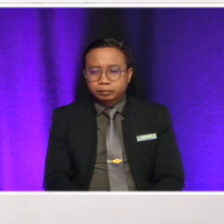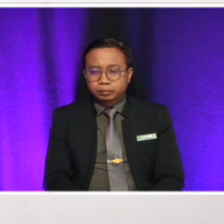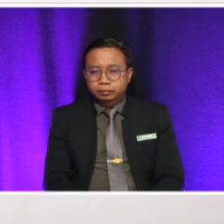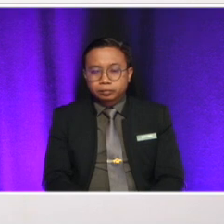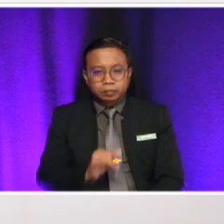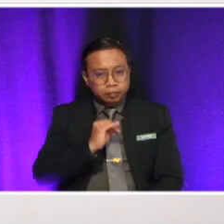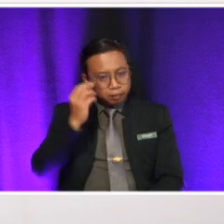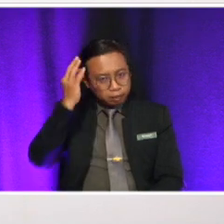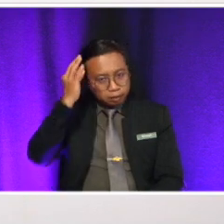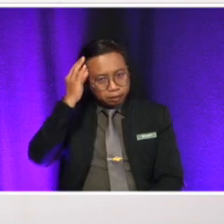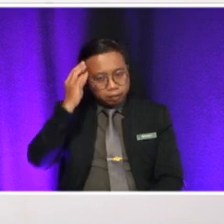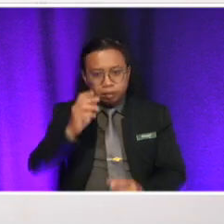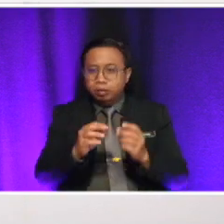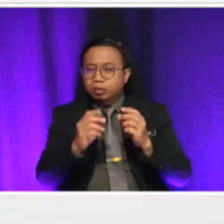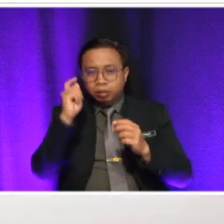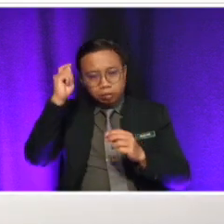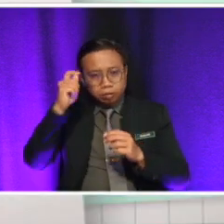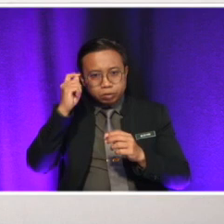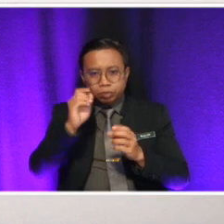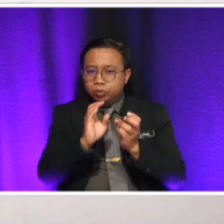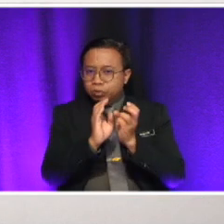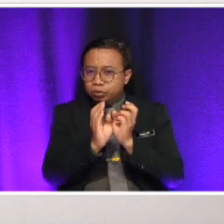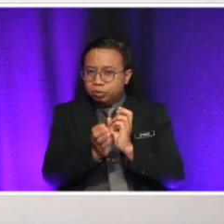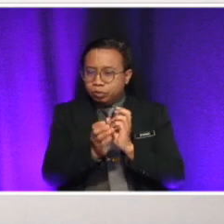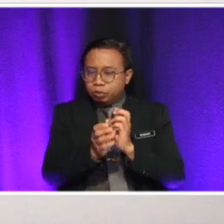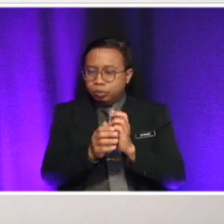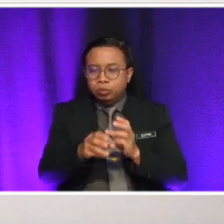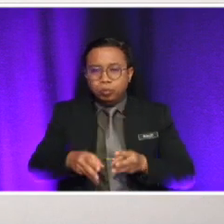I think technology has transformed the way we communicate.